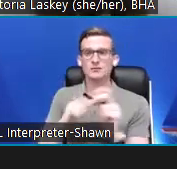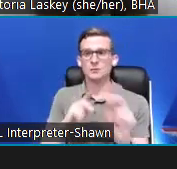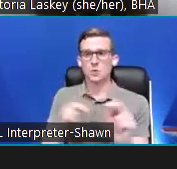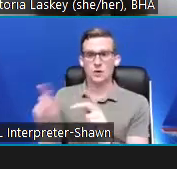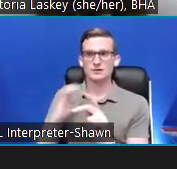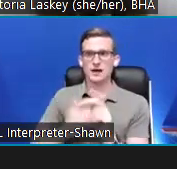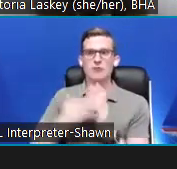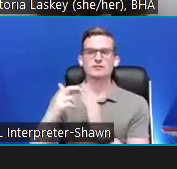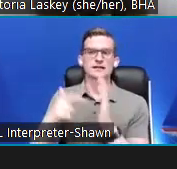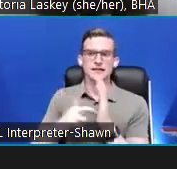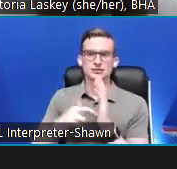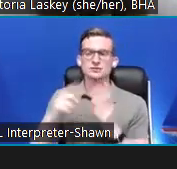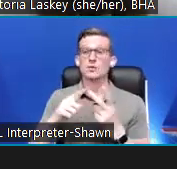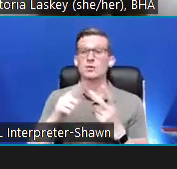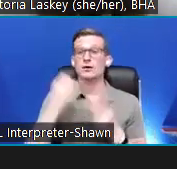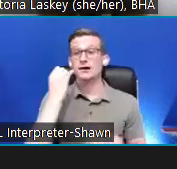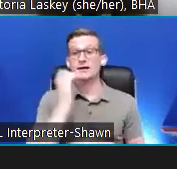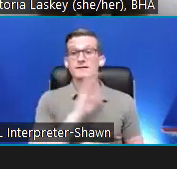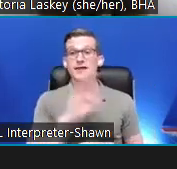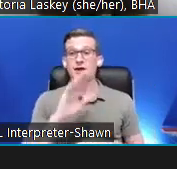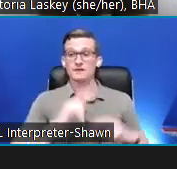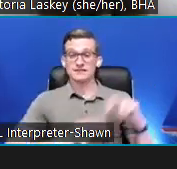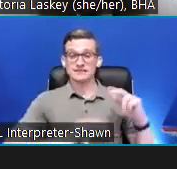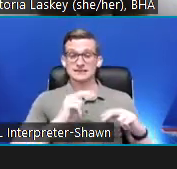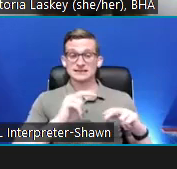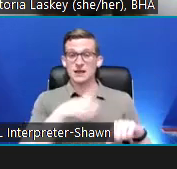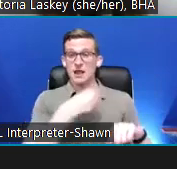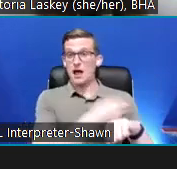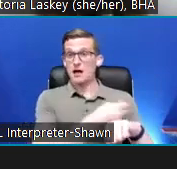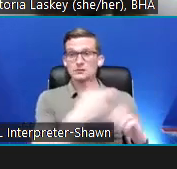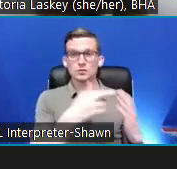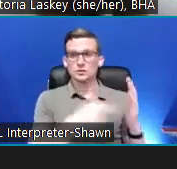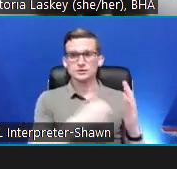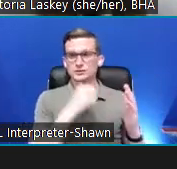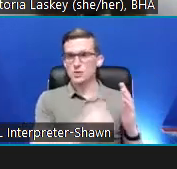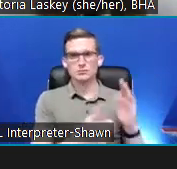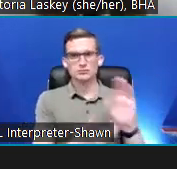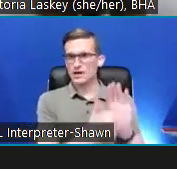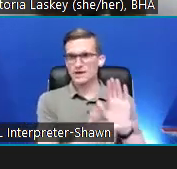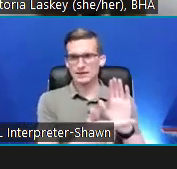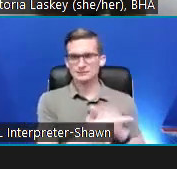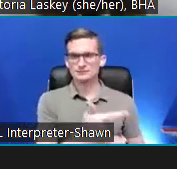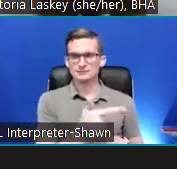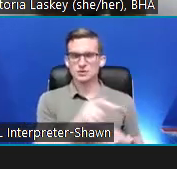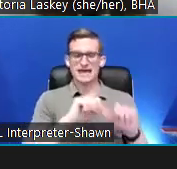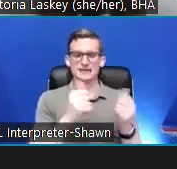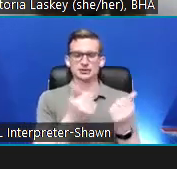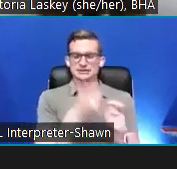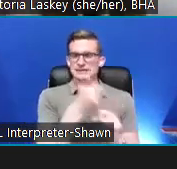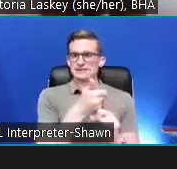Our rules do not prohibit that. So it's up to the agency how they would want to handle that particular situation,